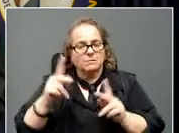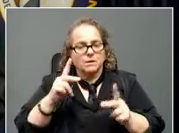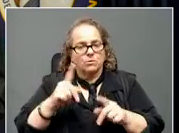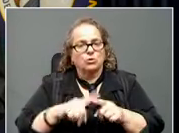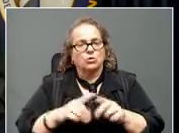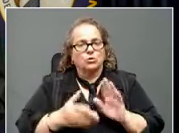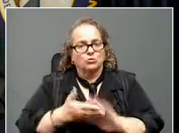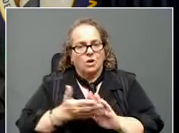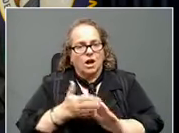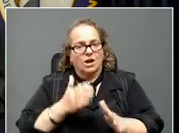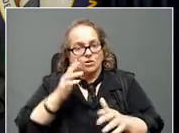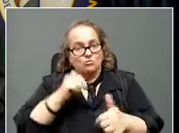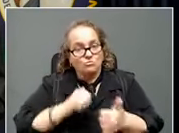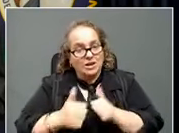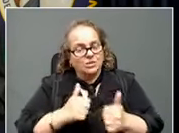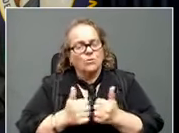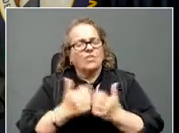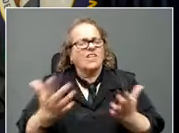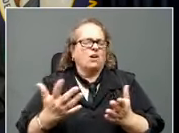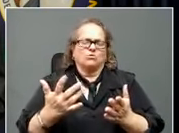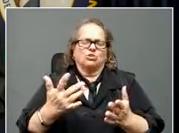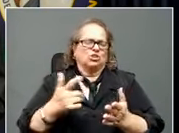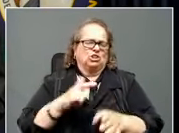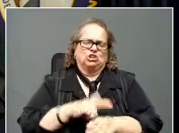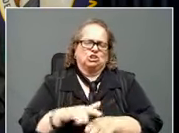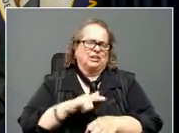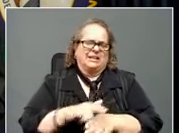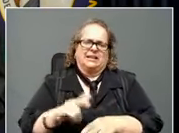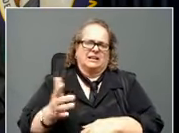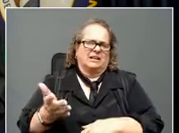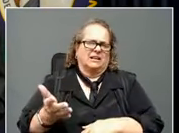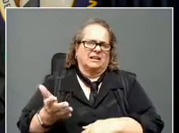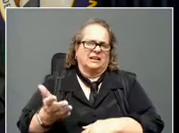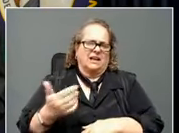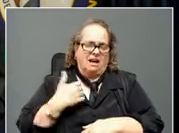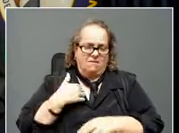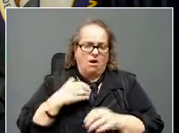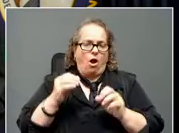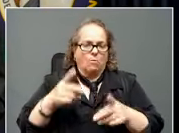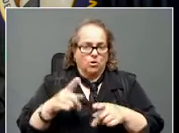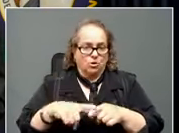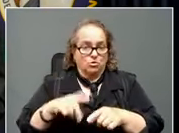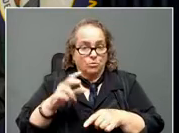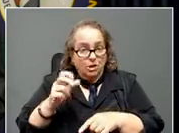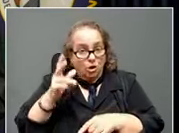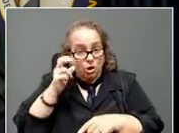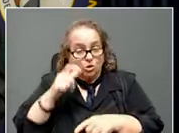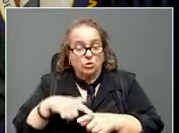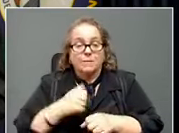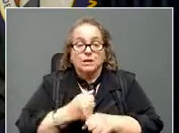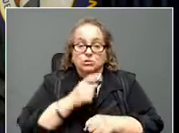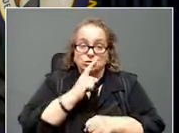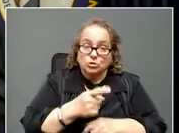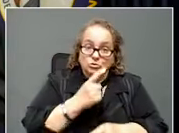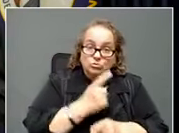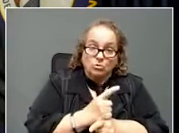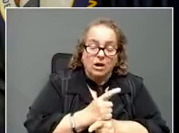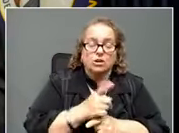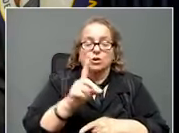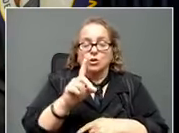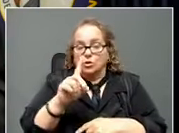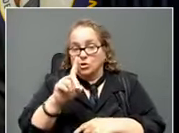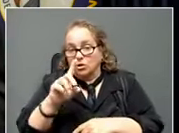races without cheating. Again, there's an opportunity here to be heard, to go through the due process, and to see if that